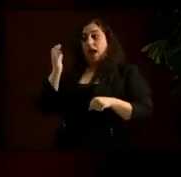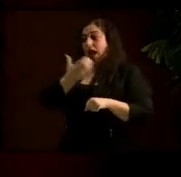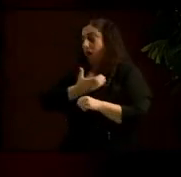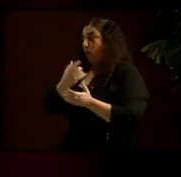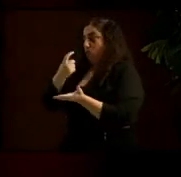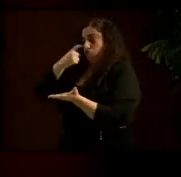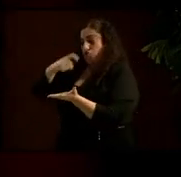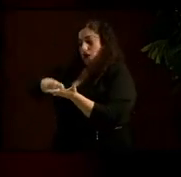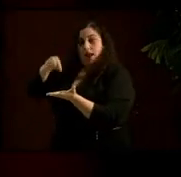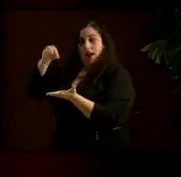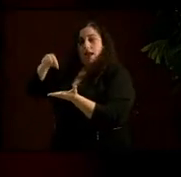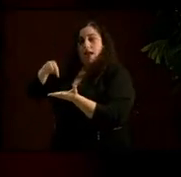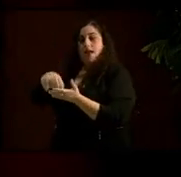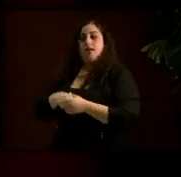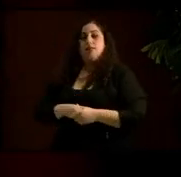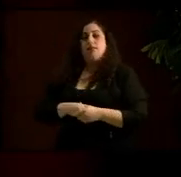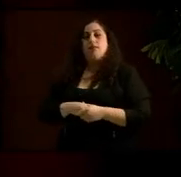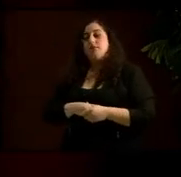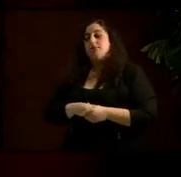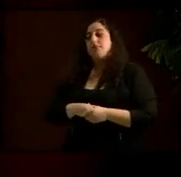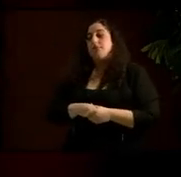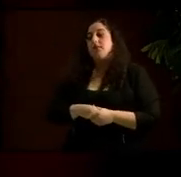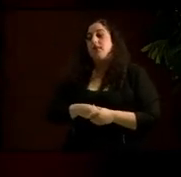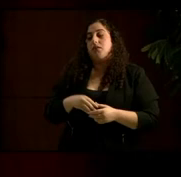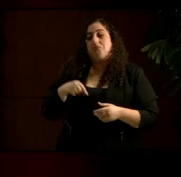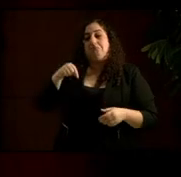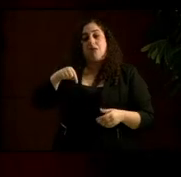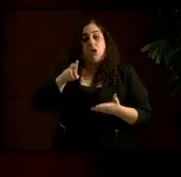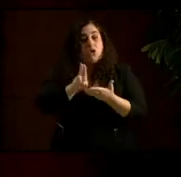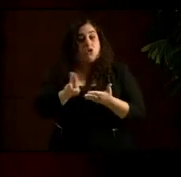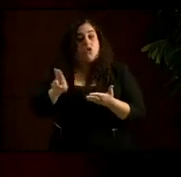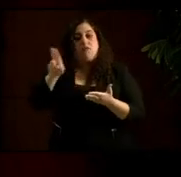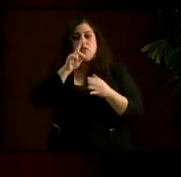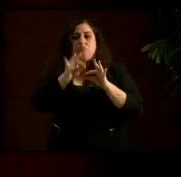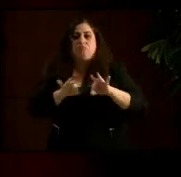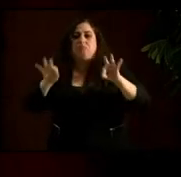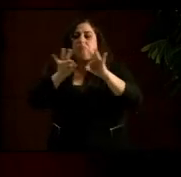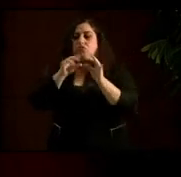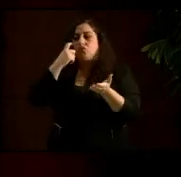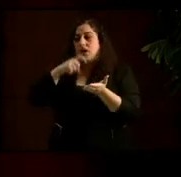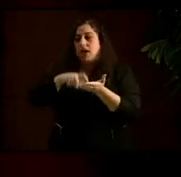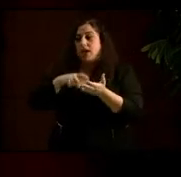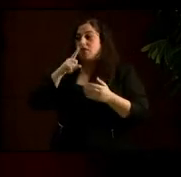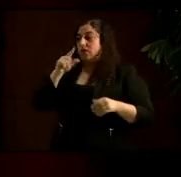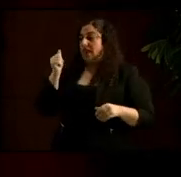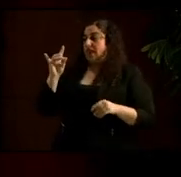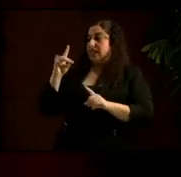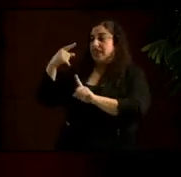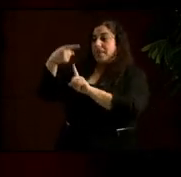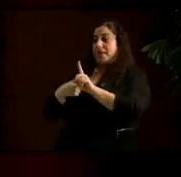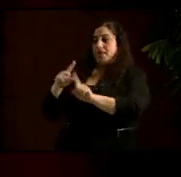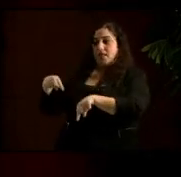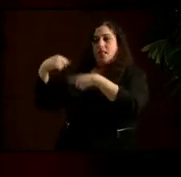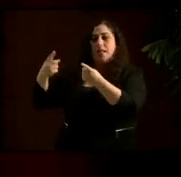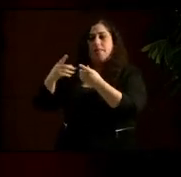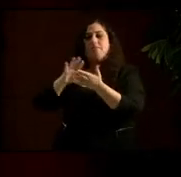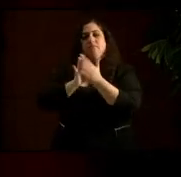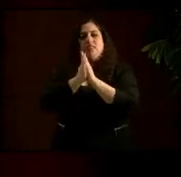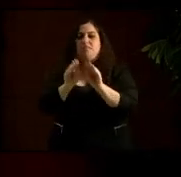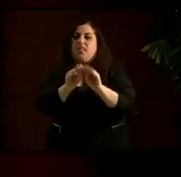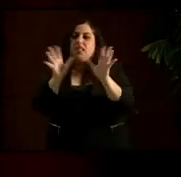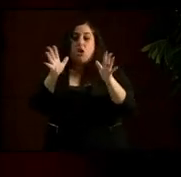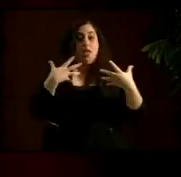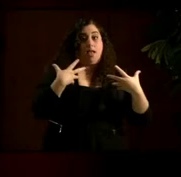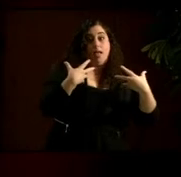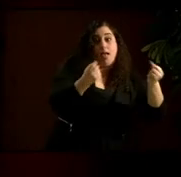during the past 18 months, this purpose became crystal clear. Our health is our community's health. Our